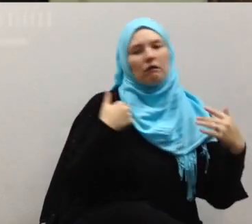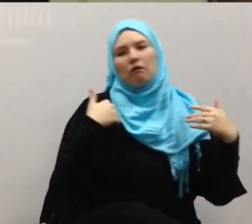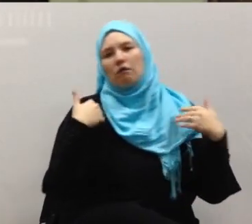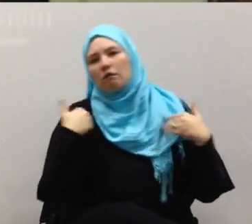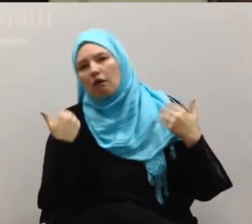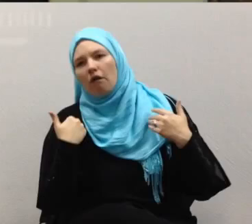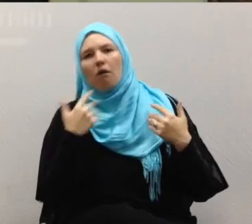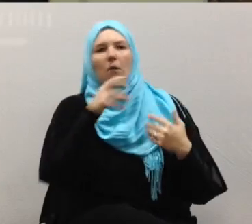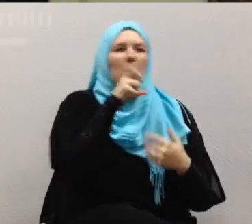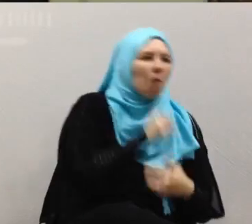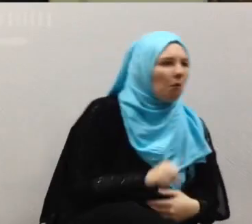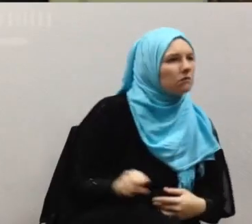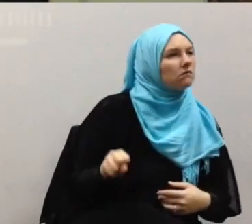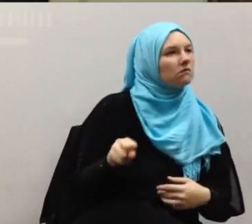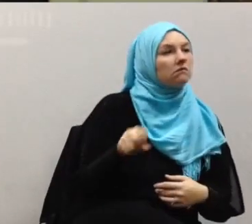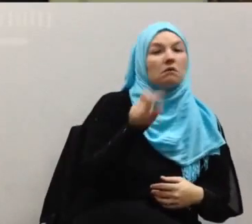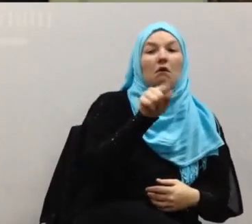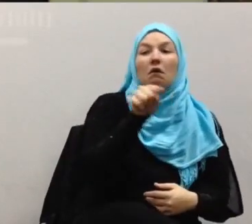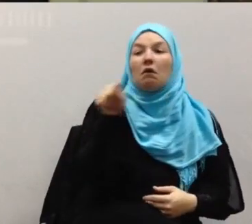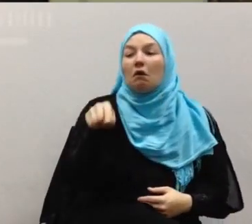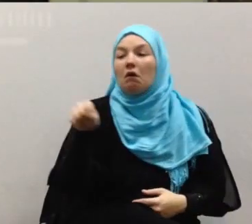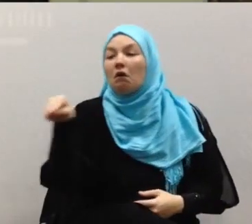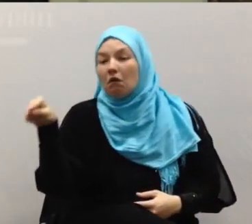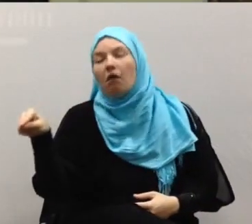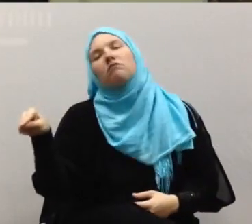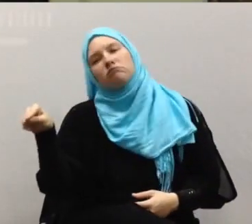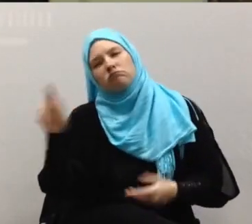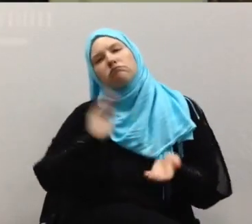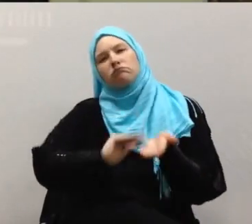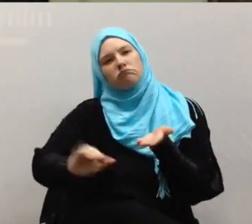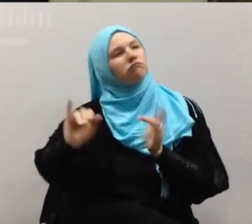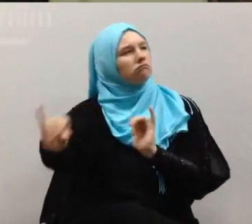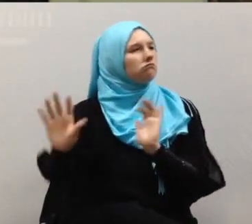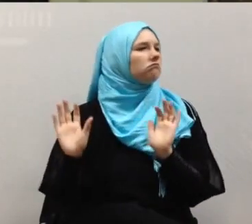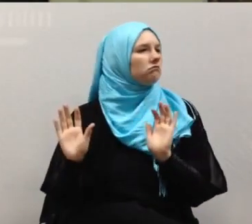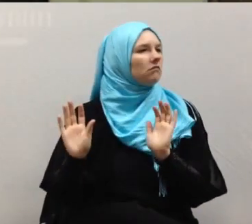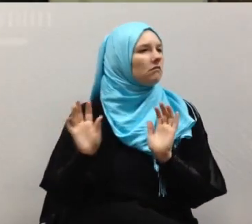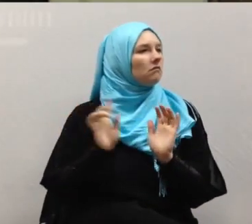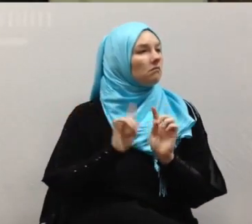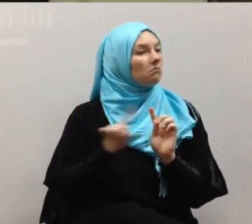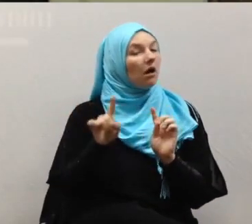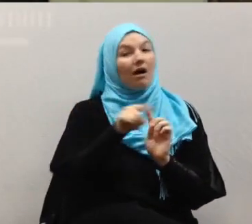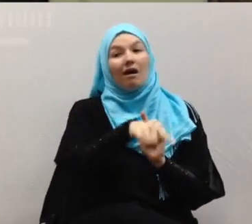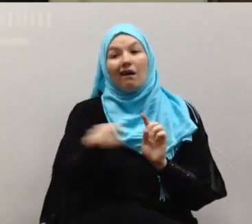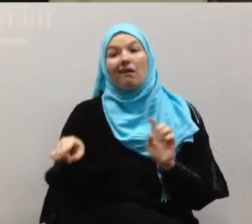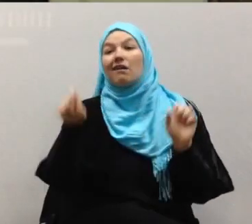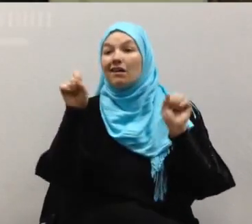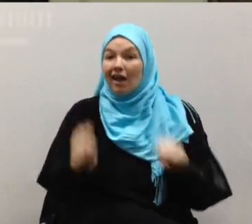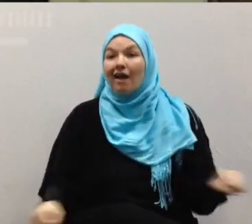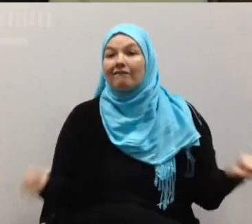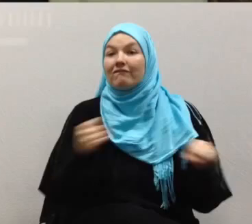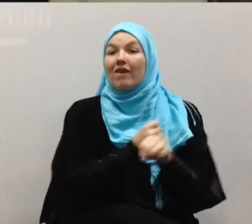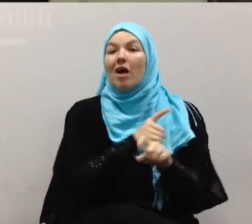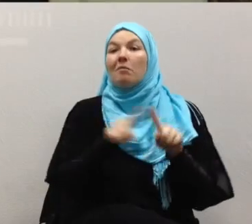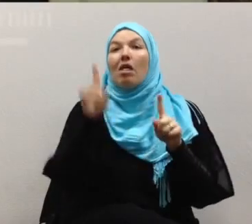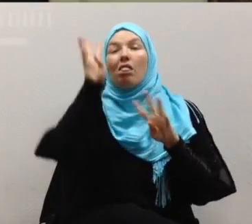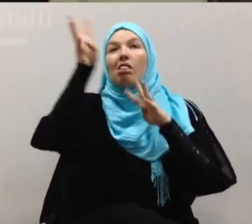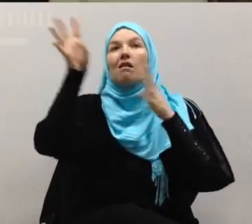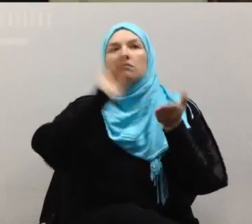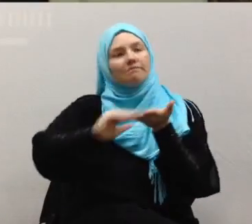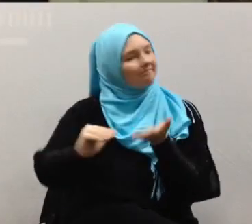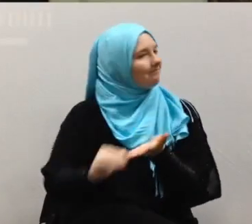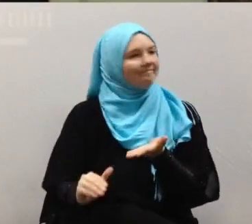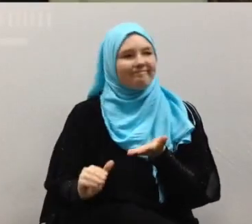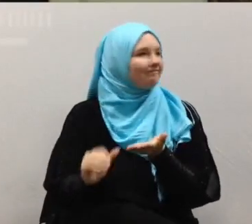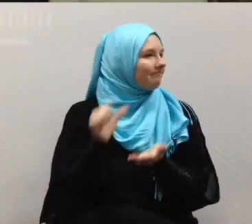as it shows here in the ayah, and the hypocrites is who listens to Allah and